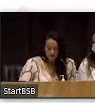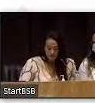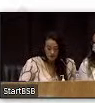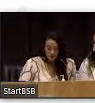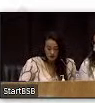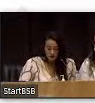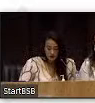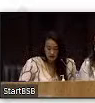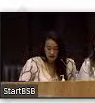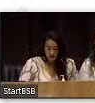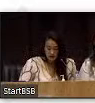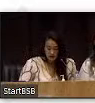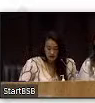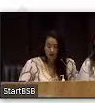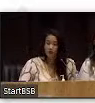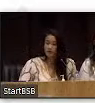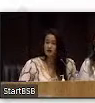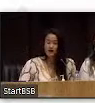Besides that,